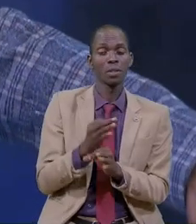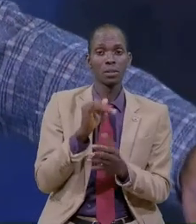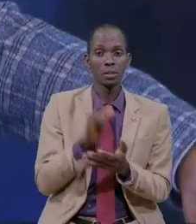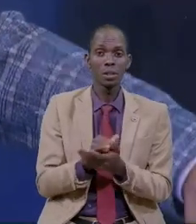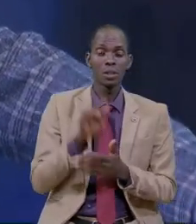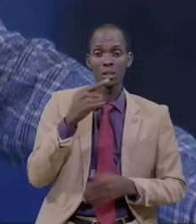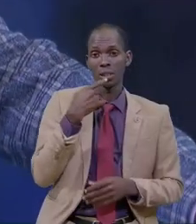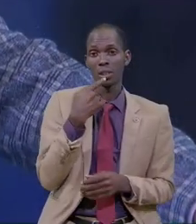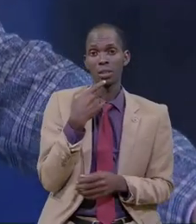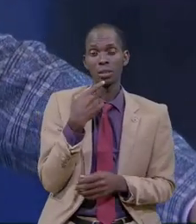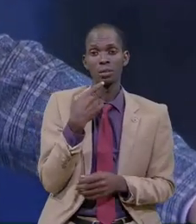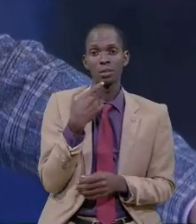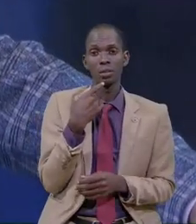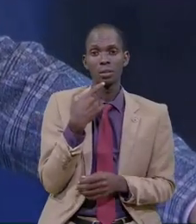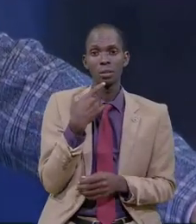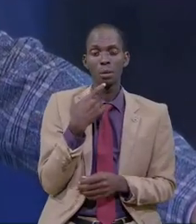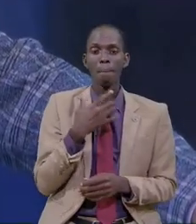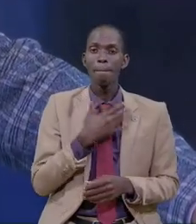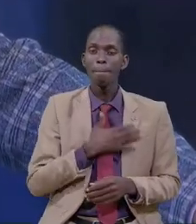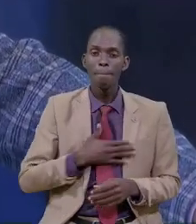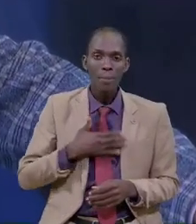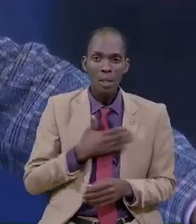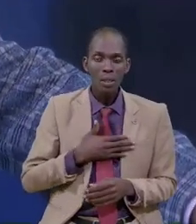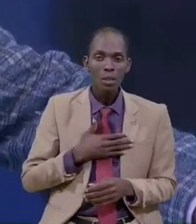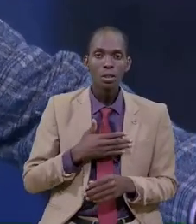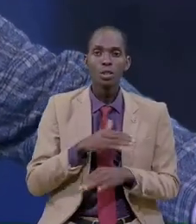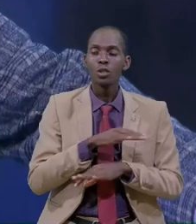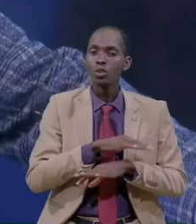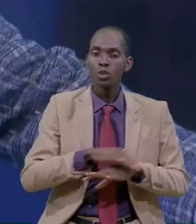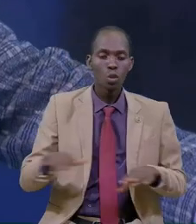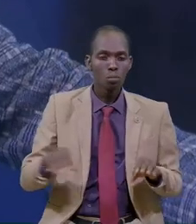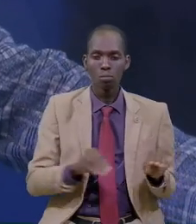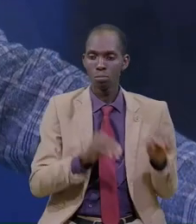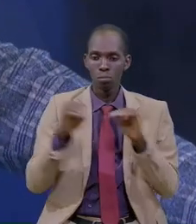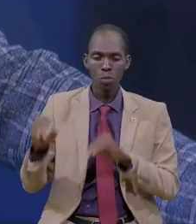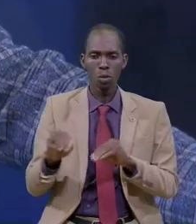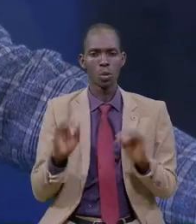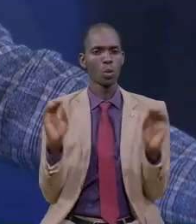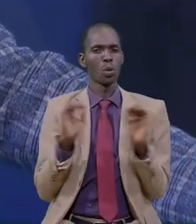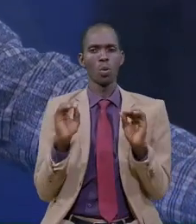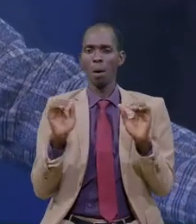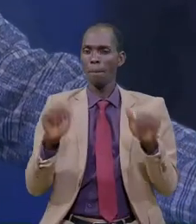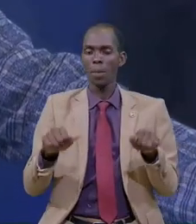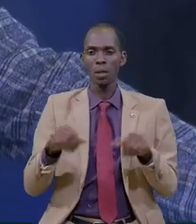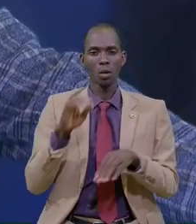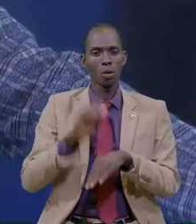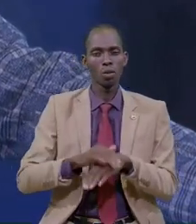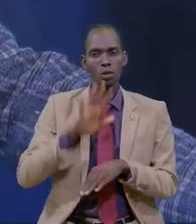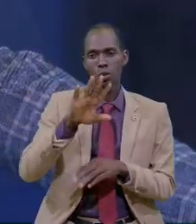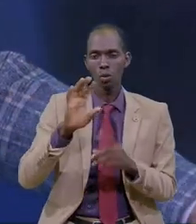both. Please don't put an impossibility on your condition.